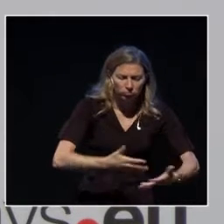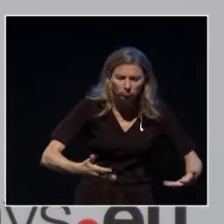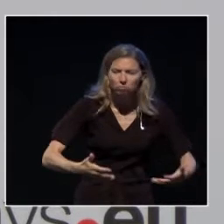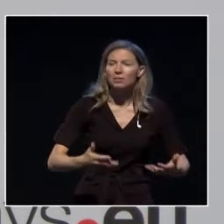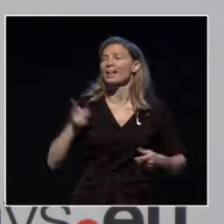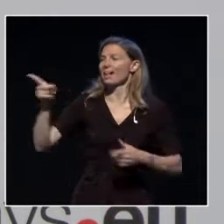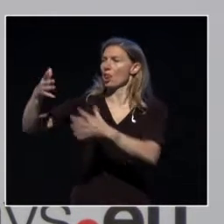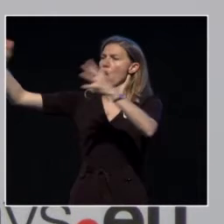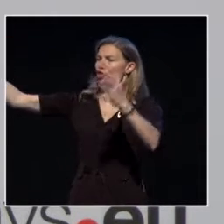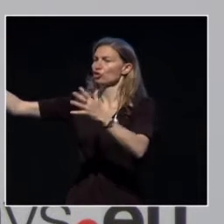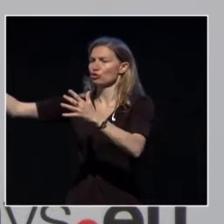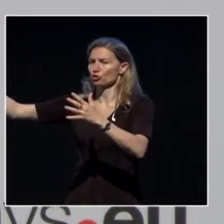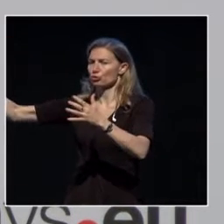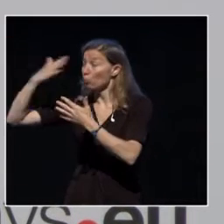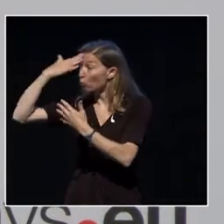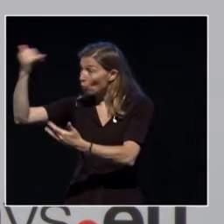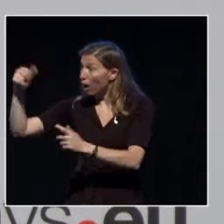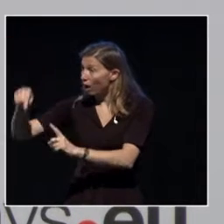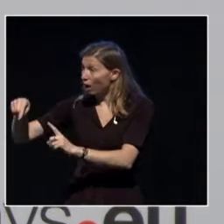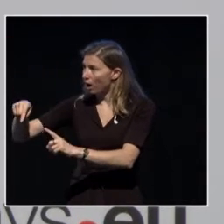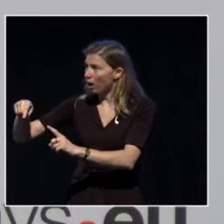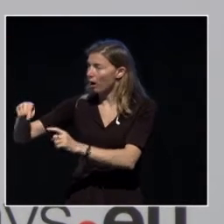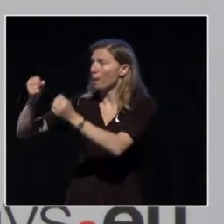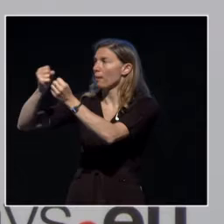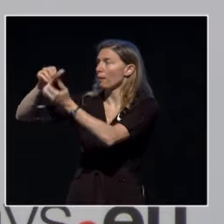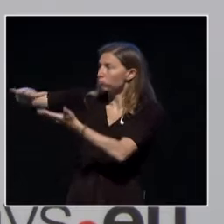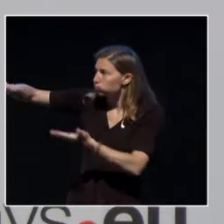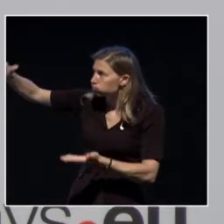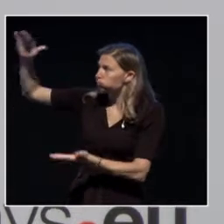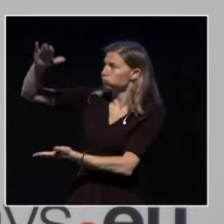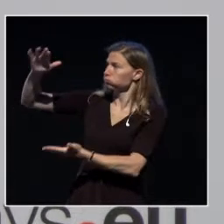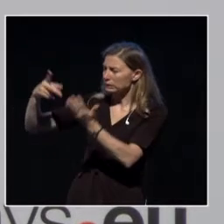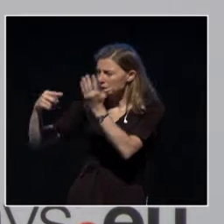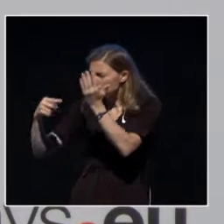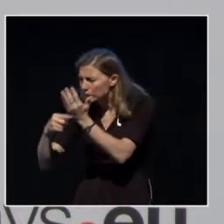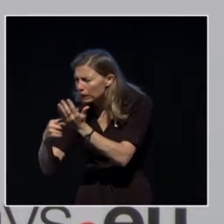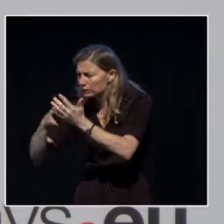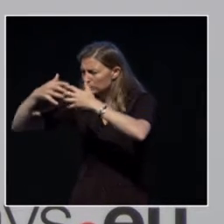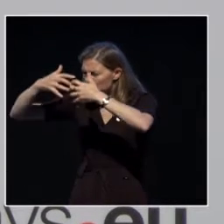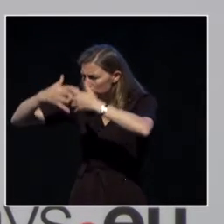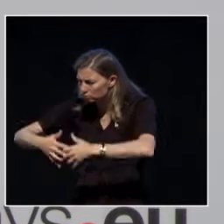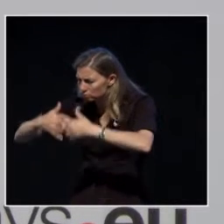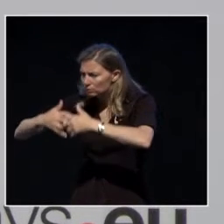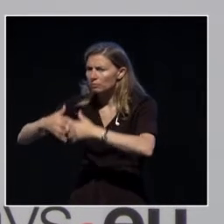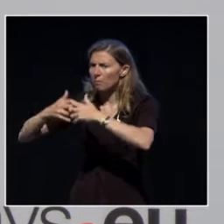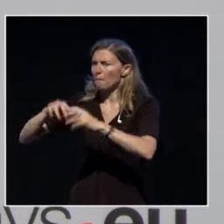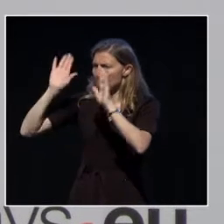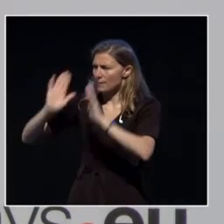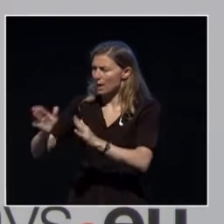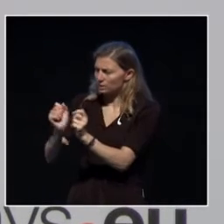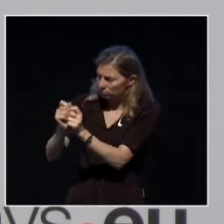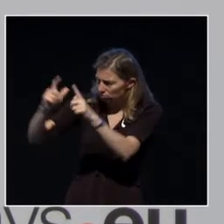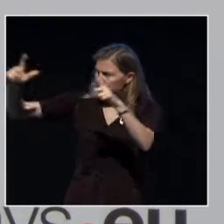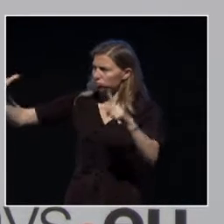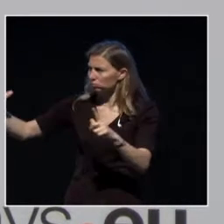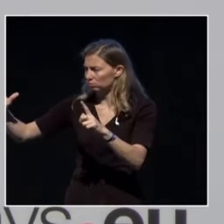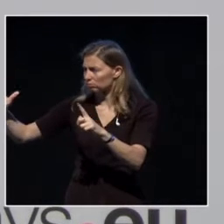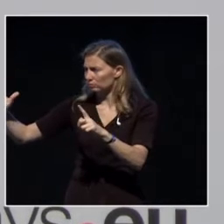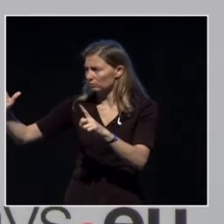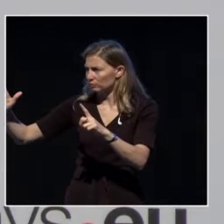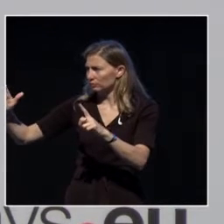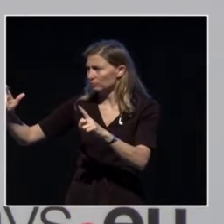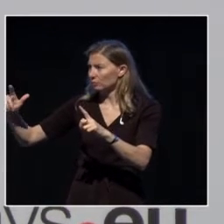large, typically because there are significant technological economies of scale. Whereas